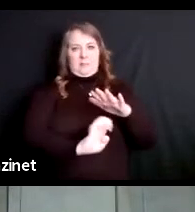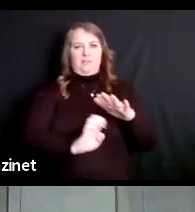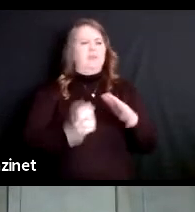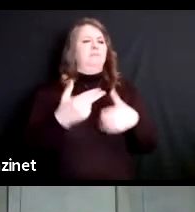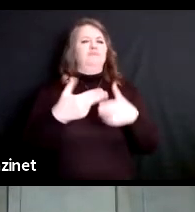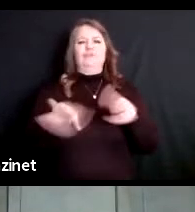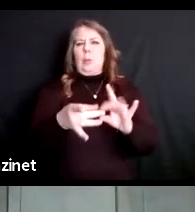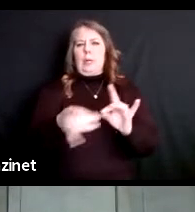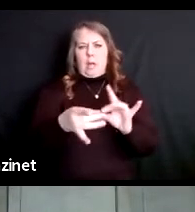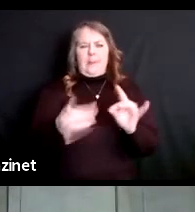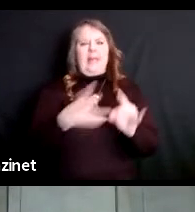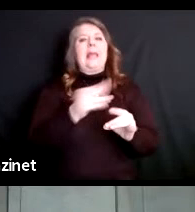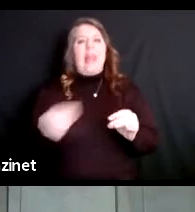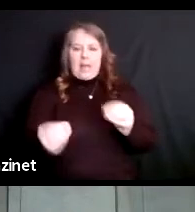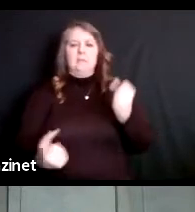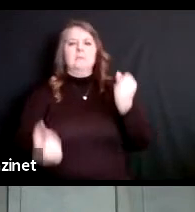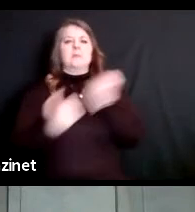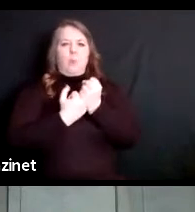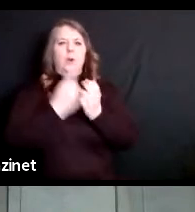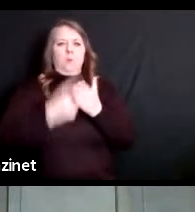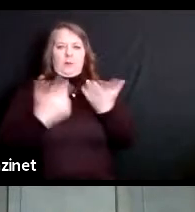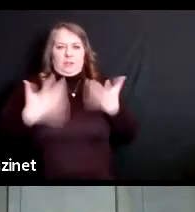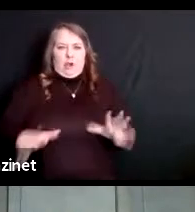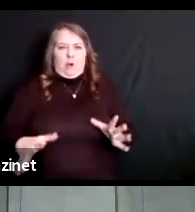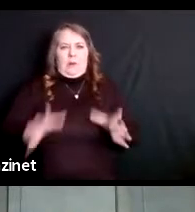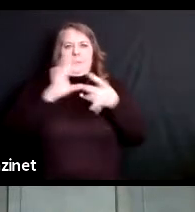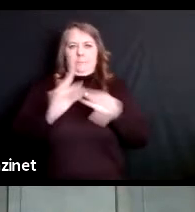echo what has previously just been said.